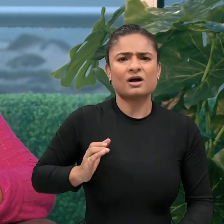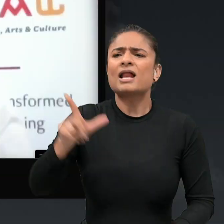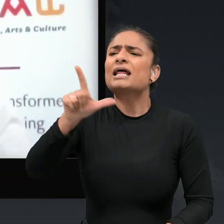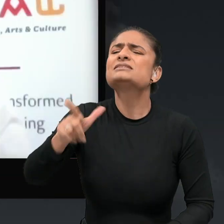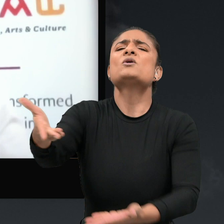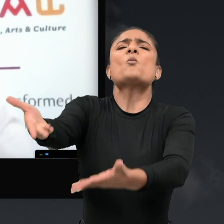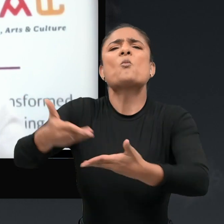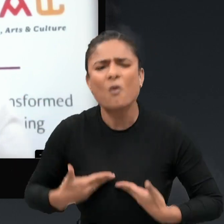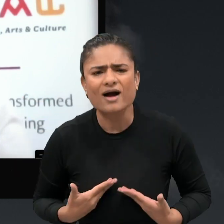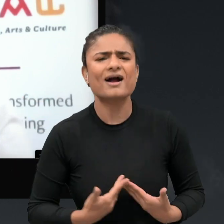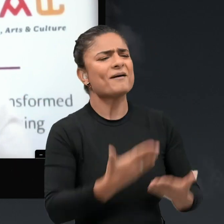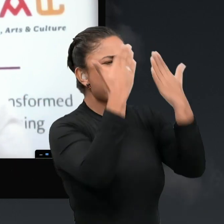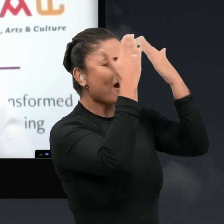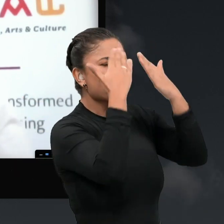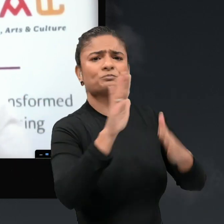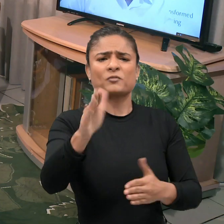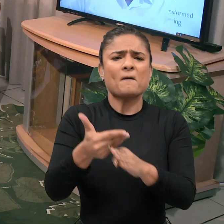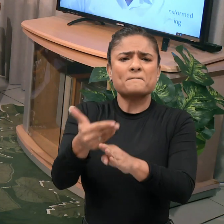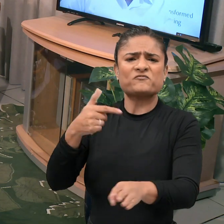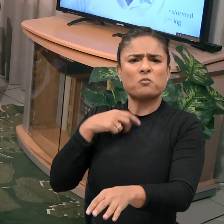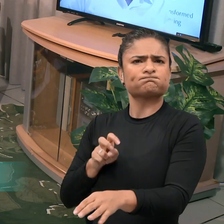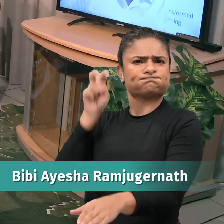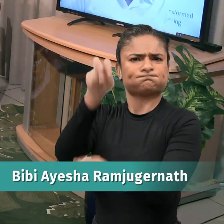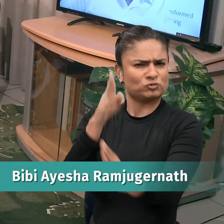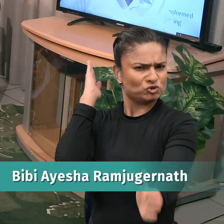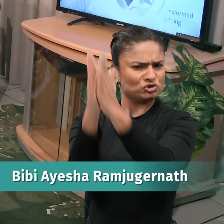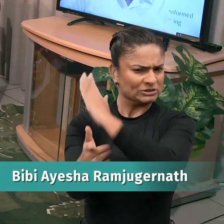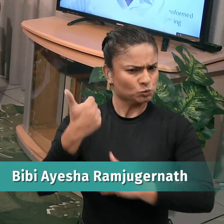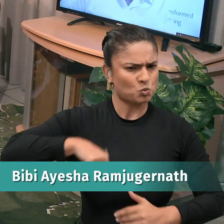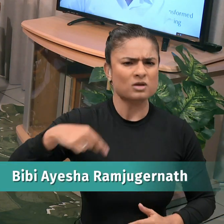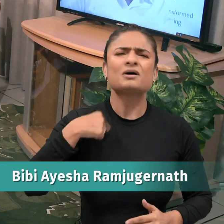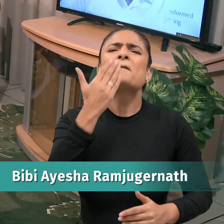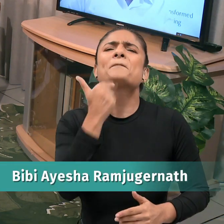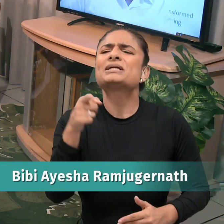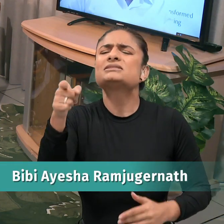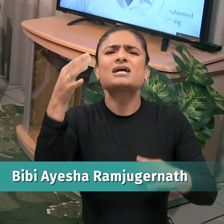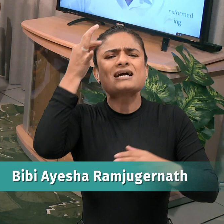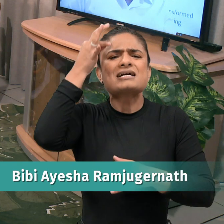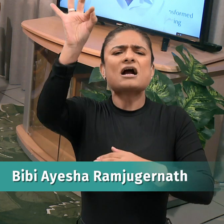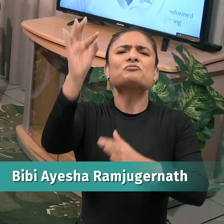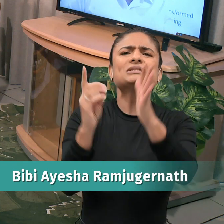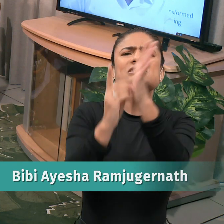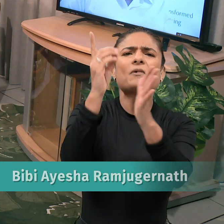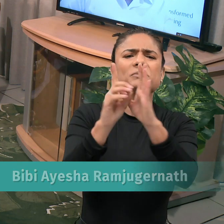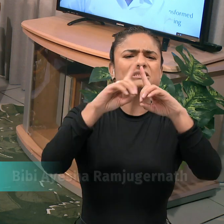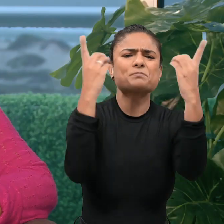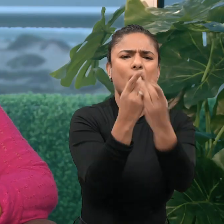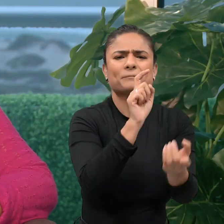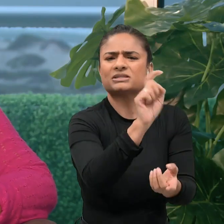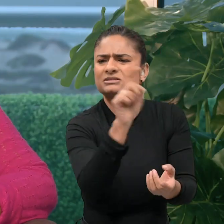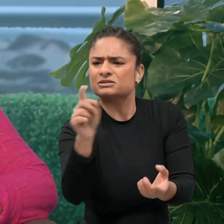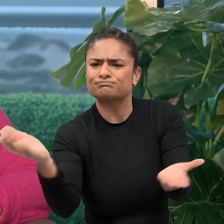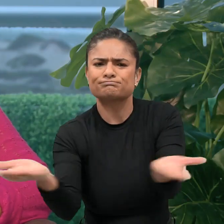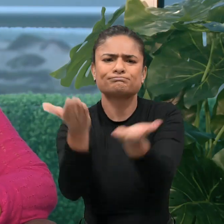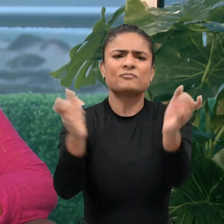Lindy, welcome. Good day. Lindy, I want to jump straight into it. Could you please share with us